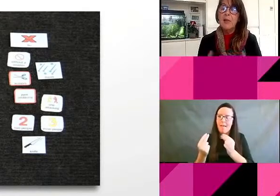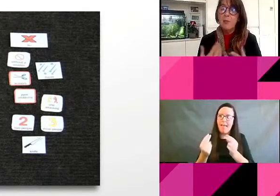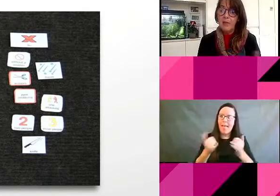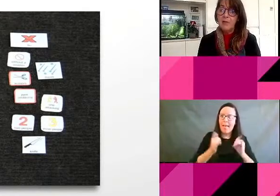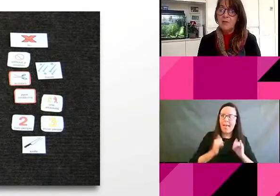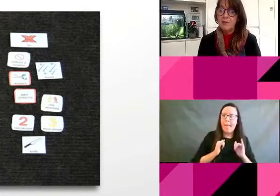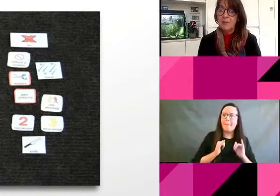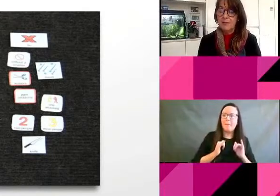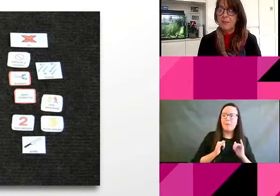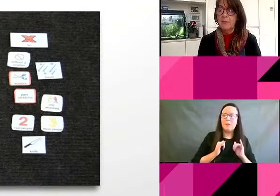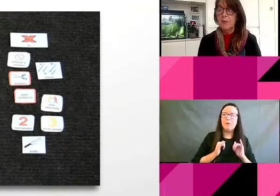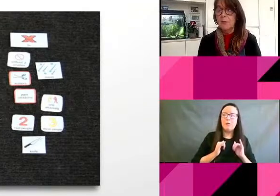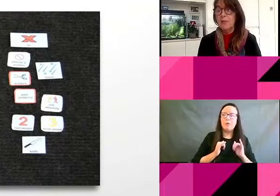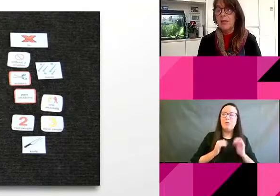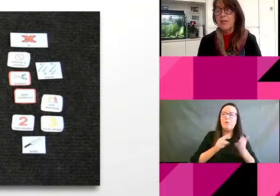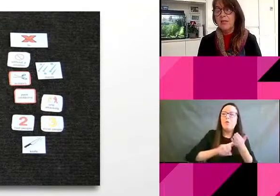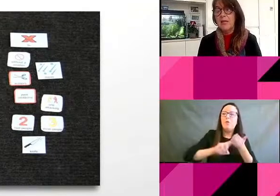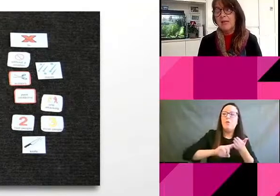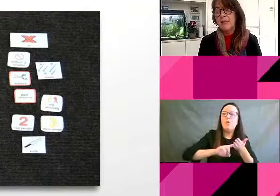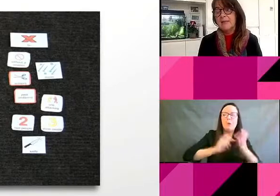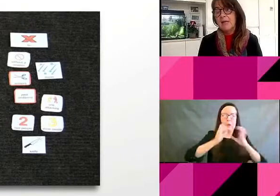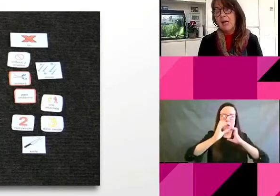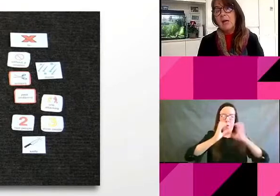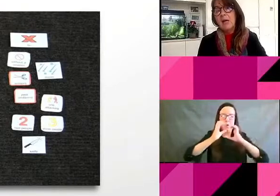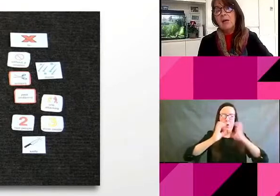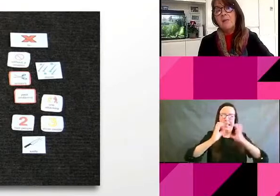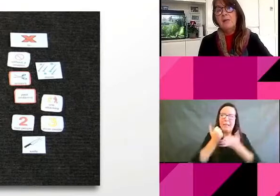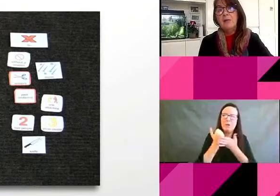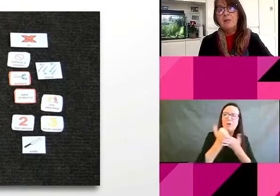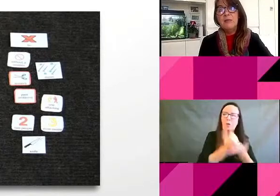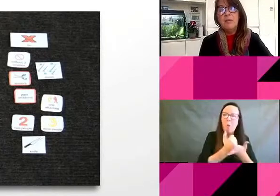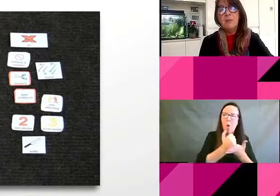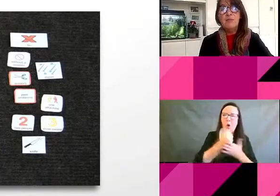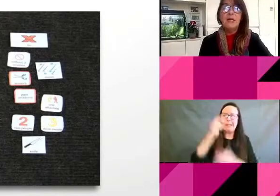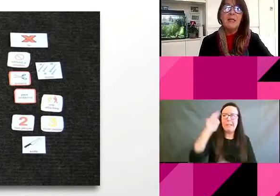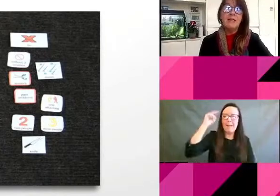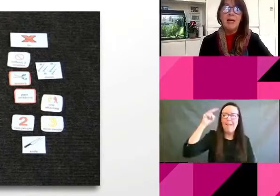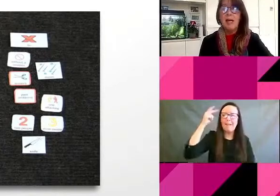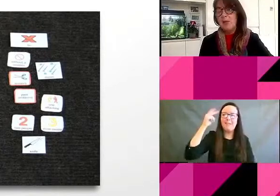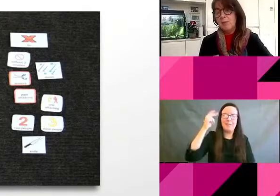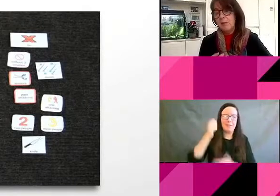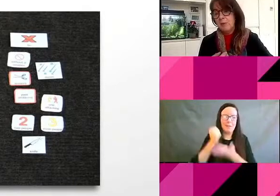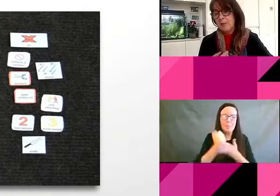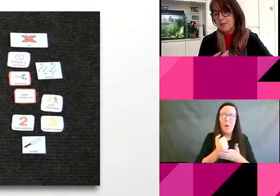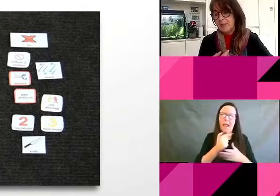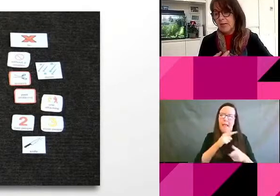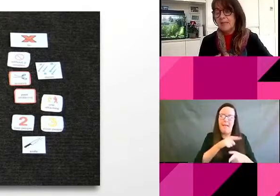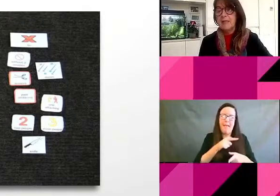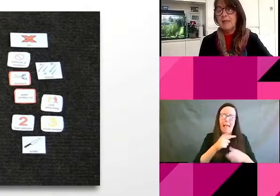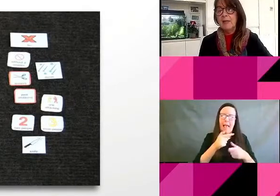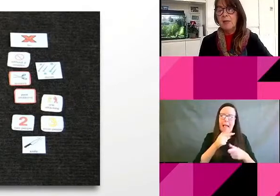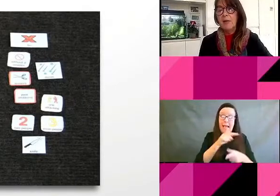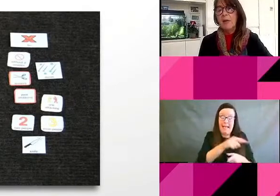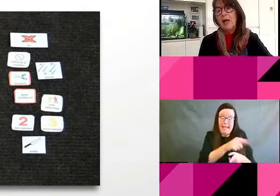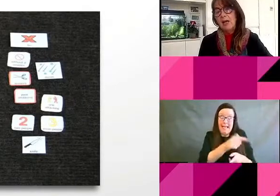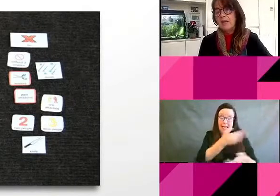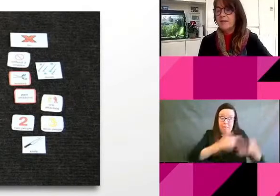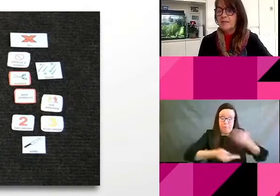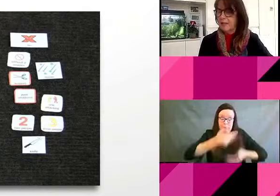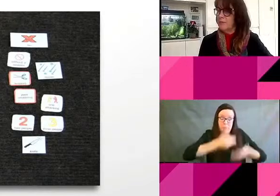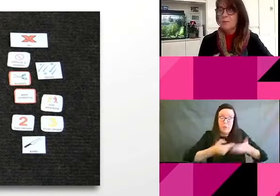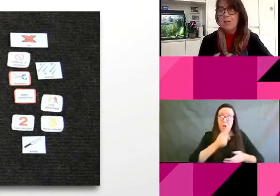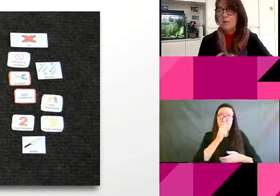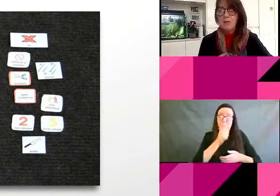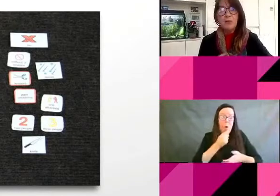cognitively by using communication aids. He was able to tell us how many people had attacked him,